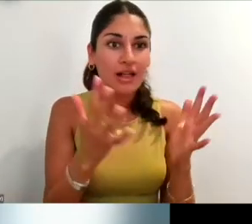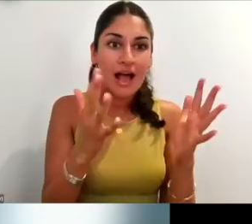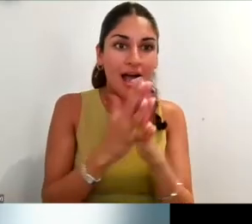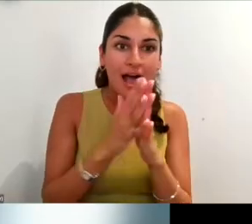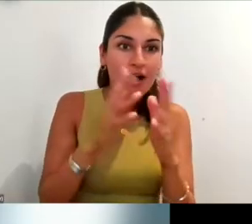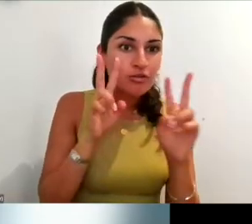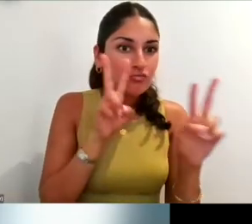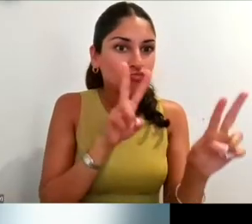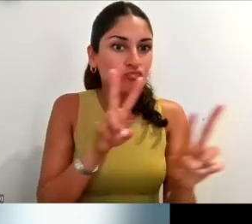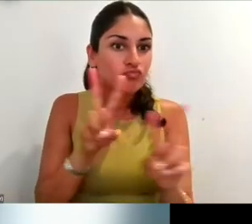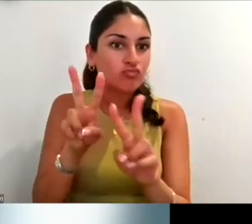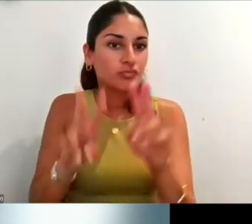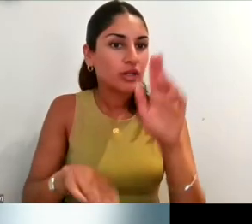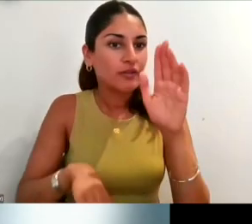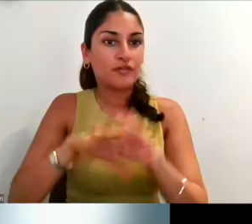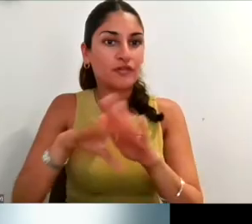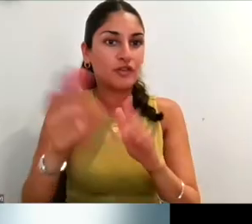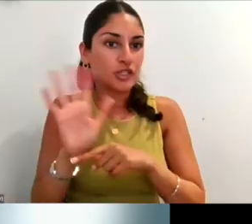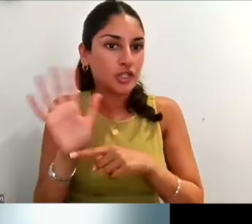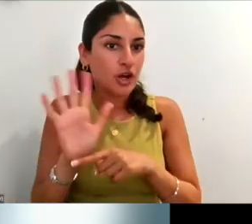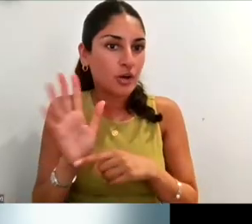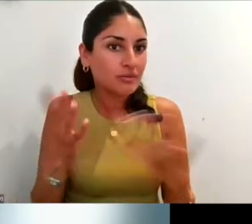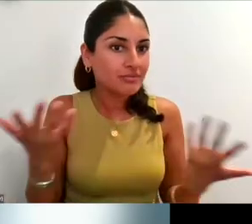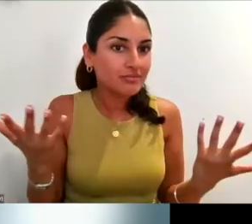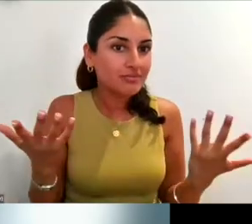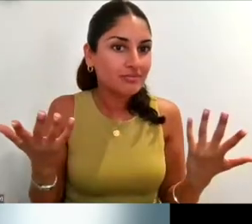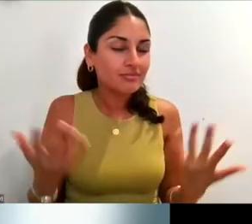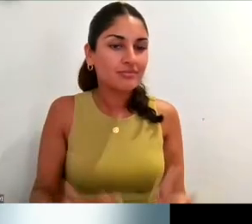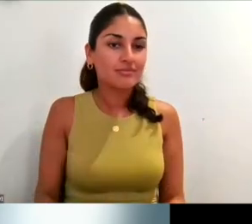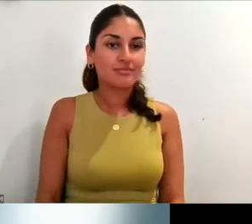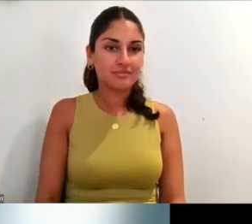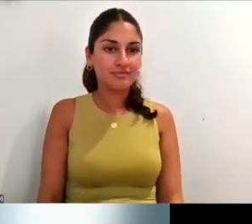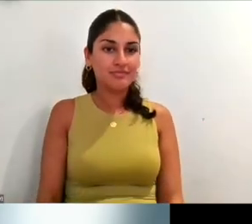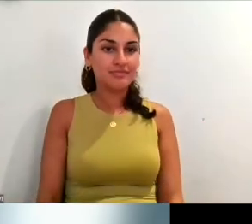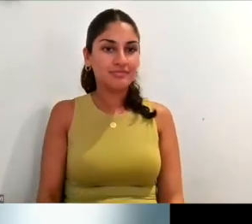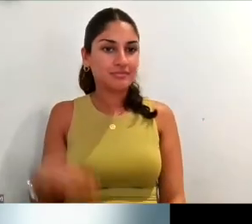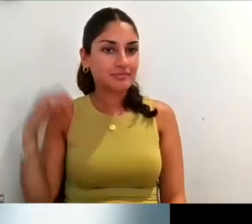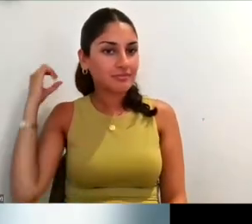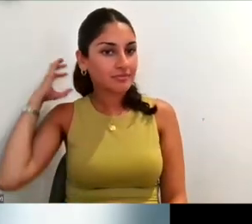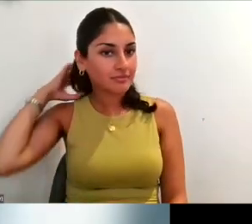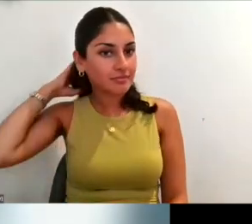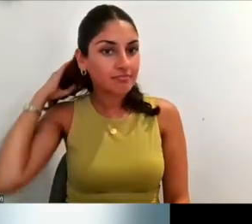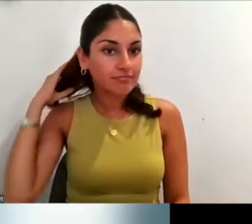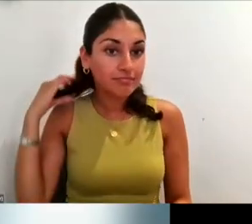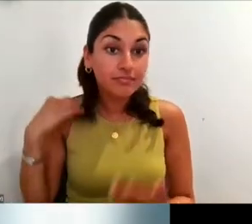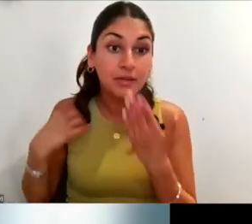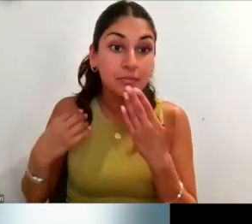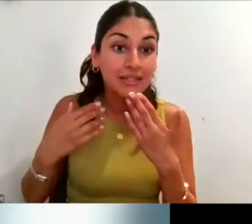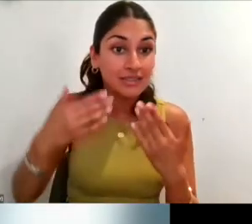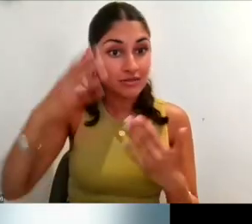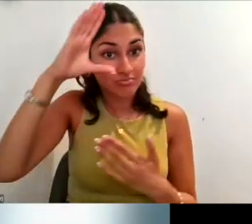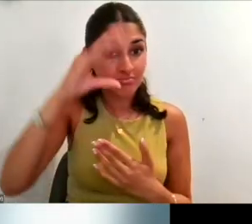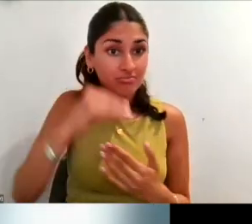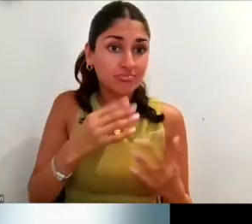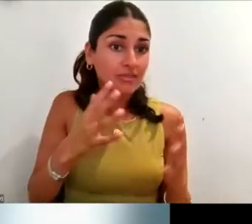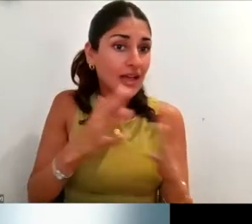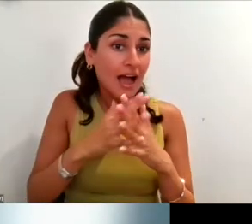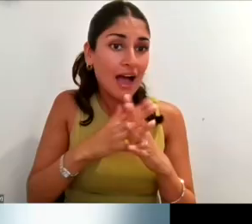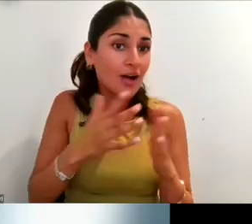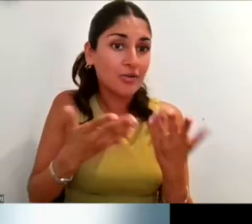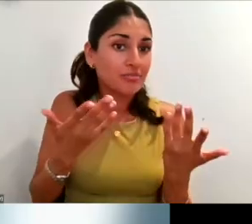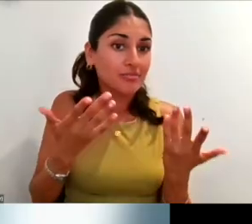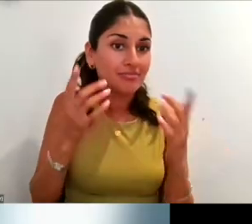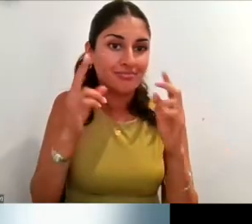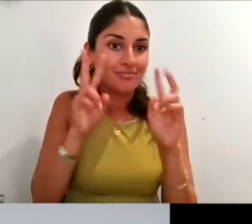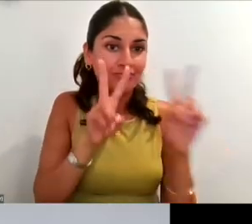full, how can we see the full performance? I would, and you can answer that, Jess. I mean, you're on mute for, and how